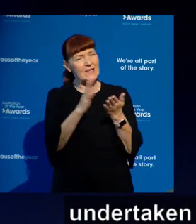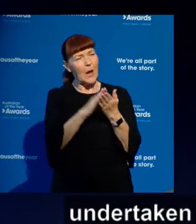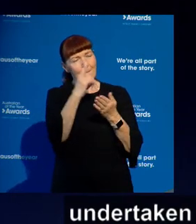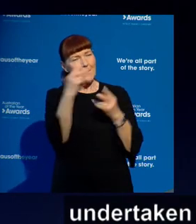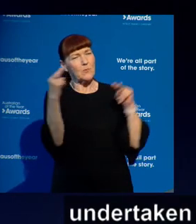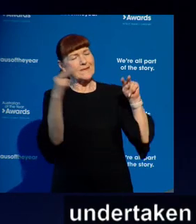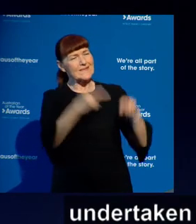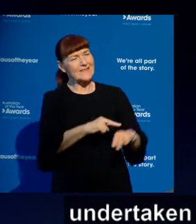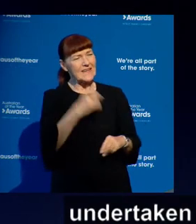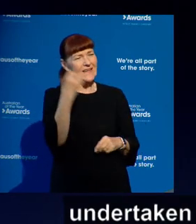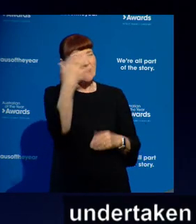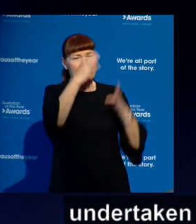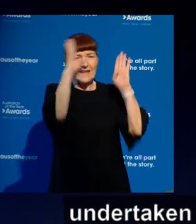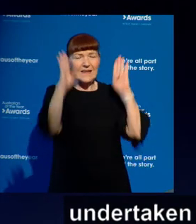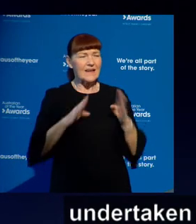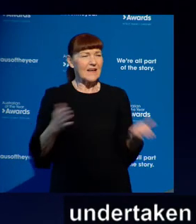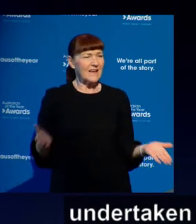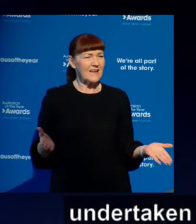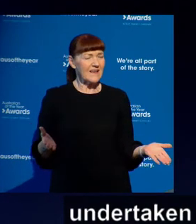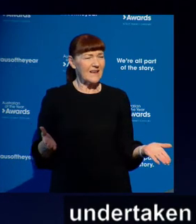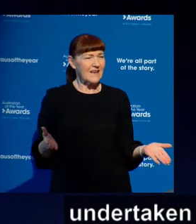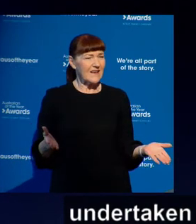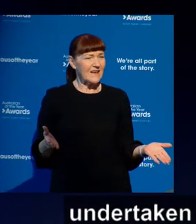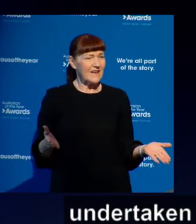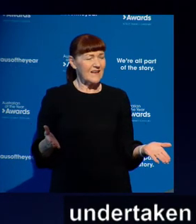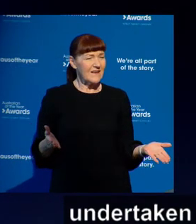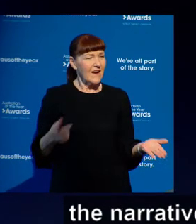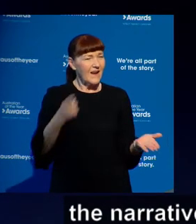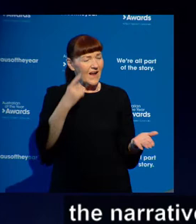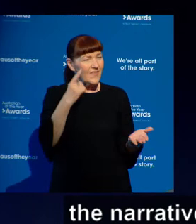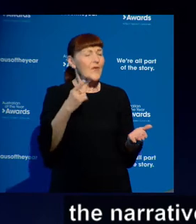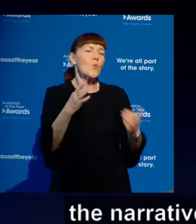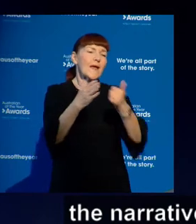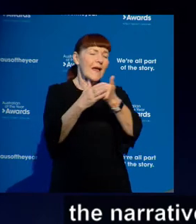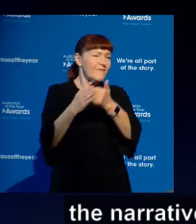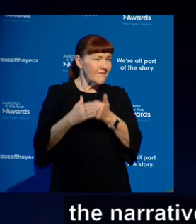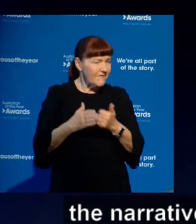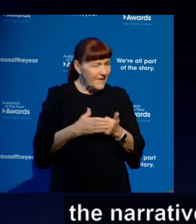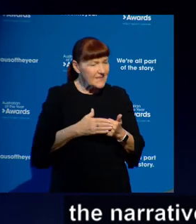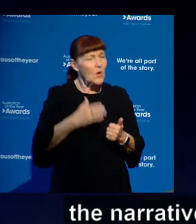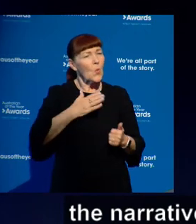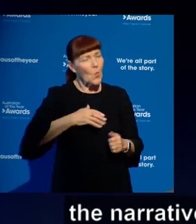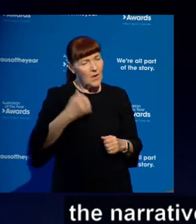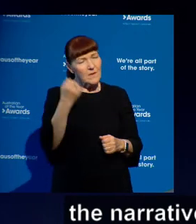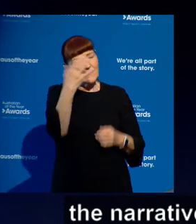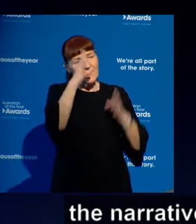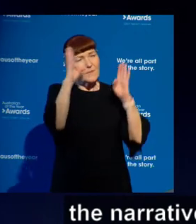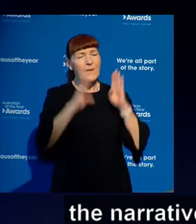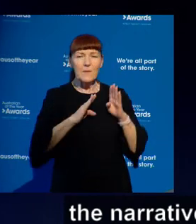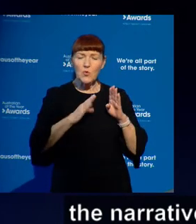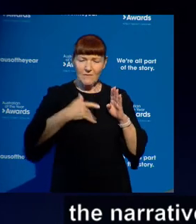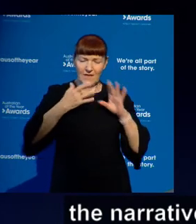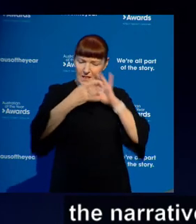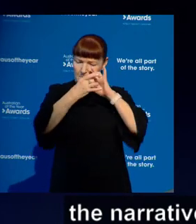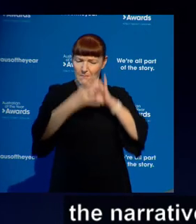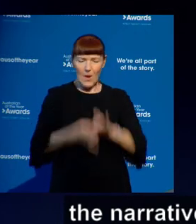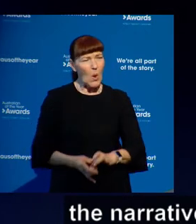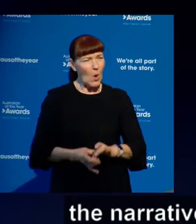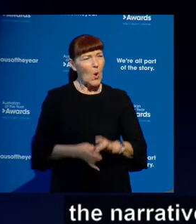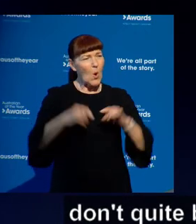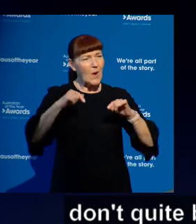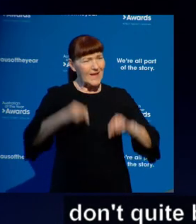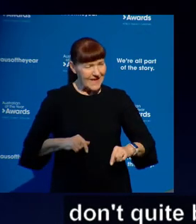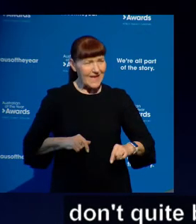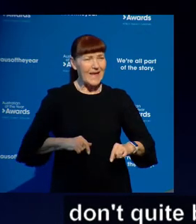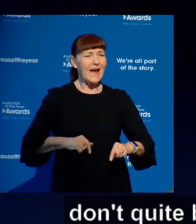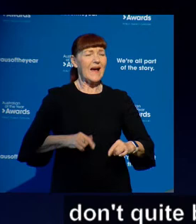I think Australians feel as though they don't quite belong here. Look, you know, we can fix that. We can fix that easily. And I think the time is right. There is a